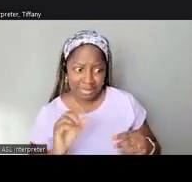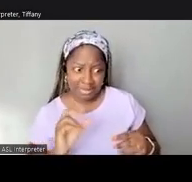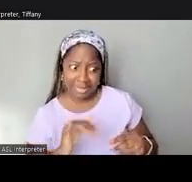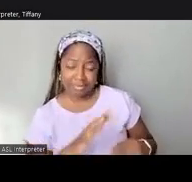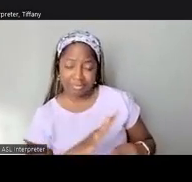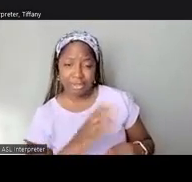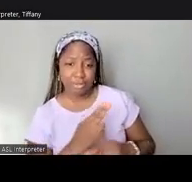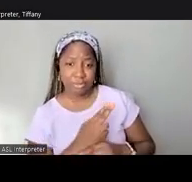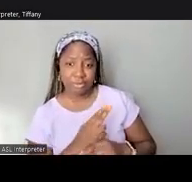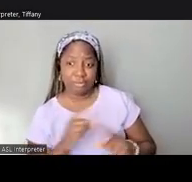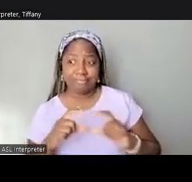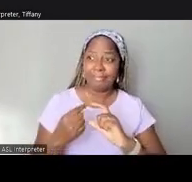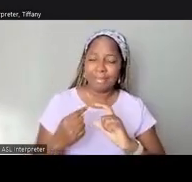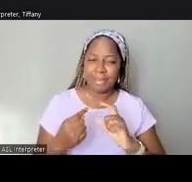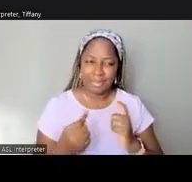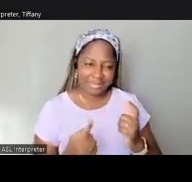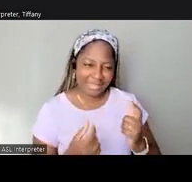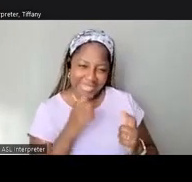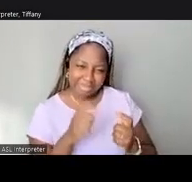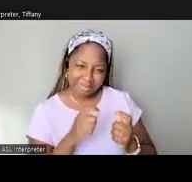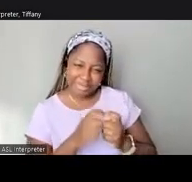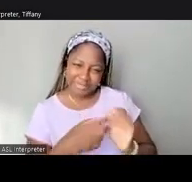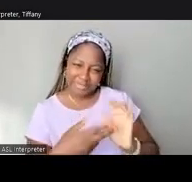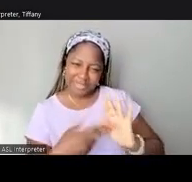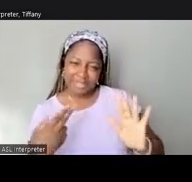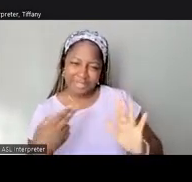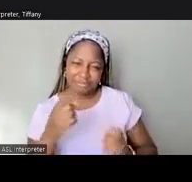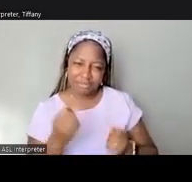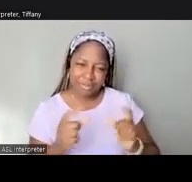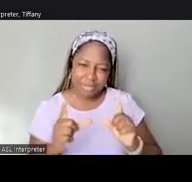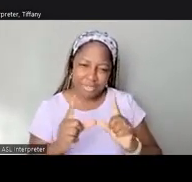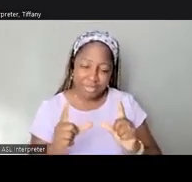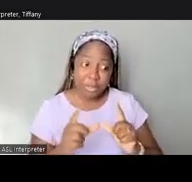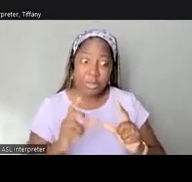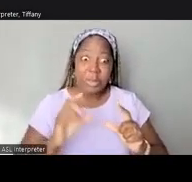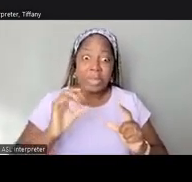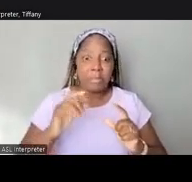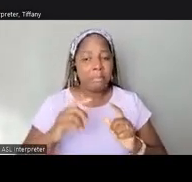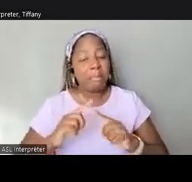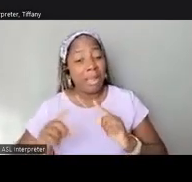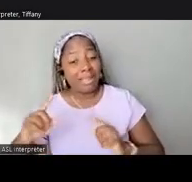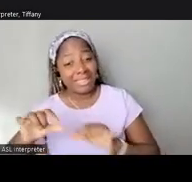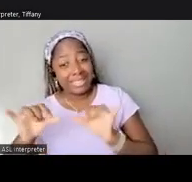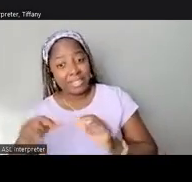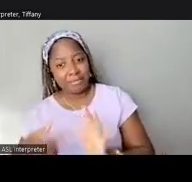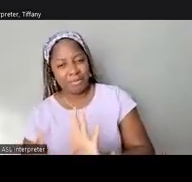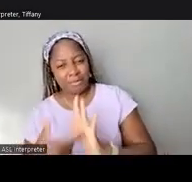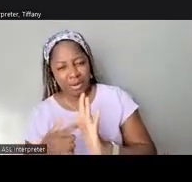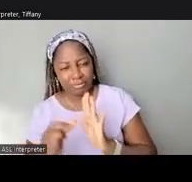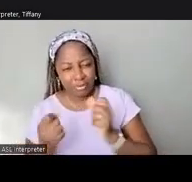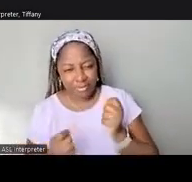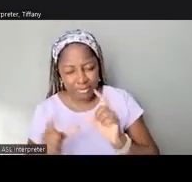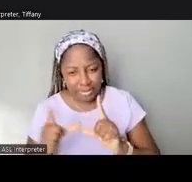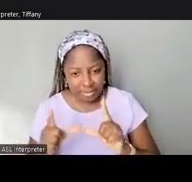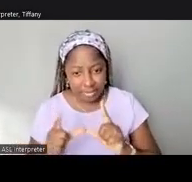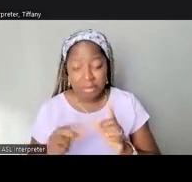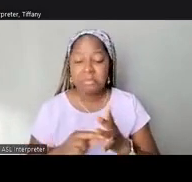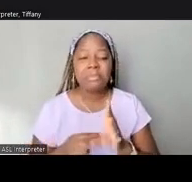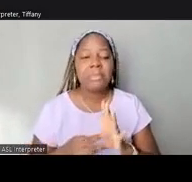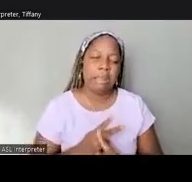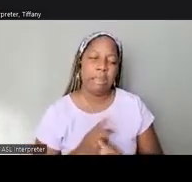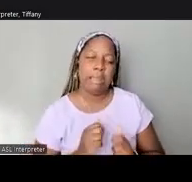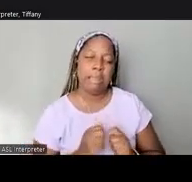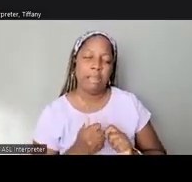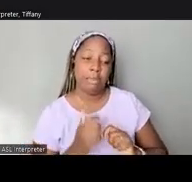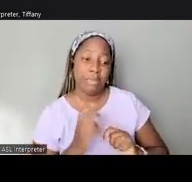So those policies that we create are systemic barriers to our survivors being able to access these particular resources